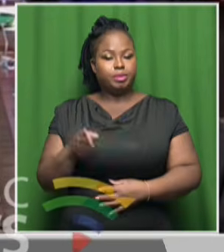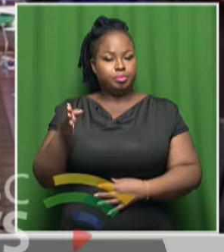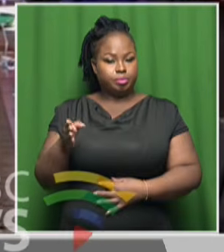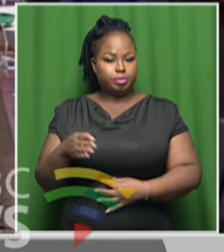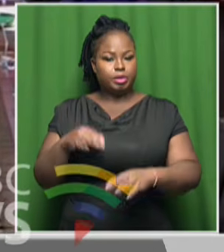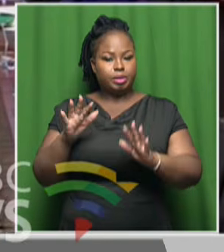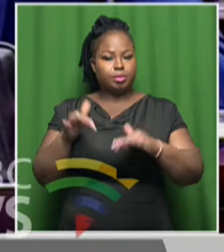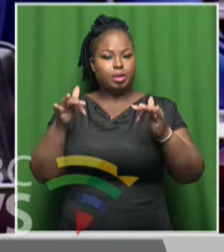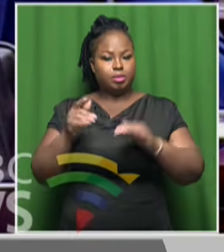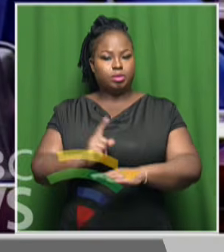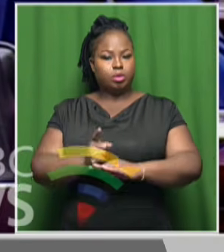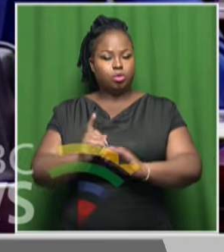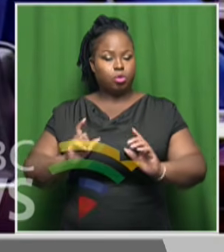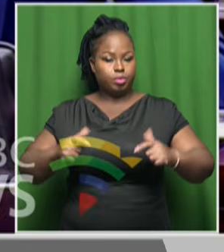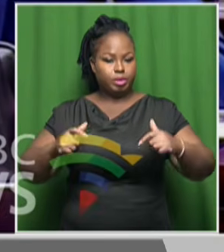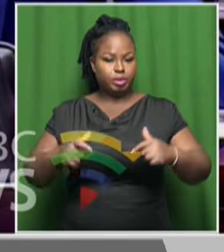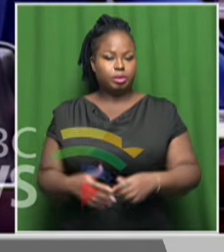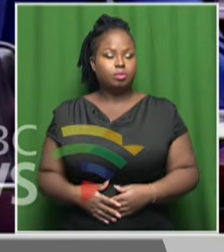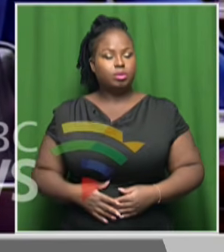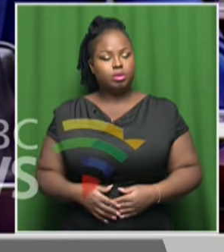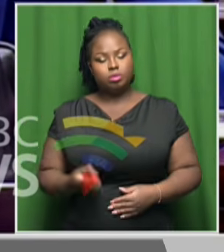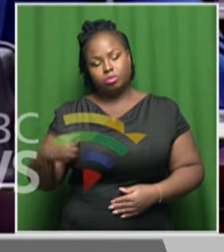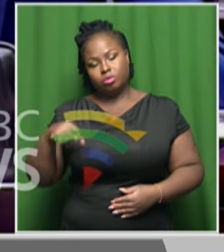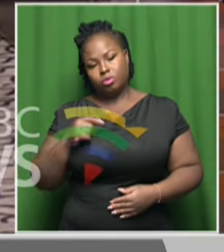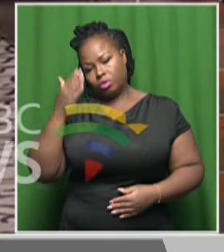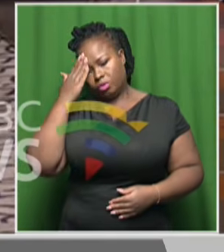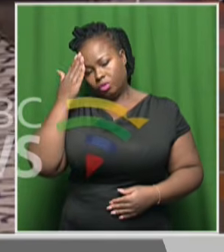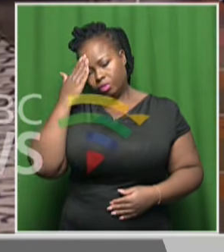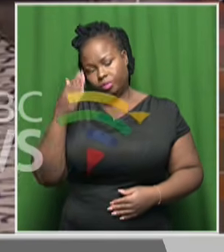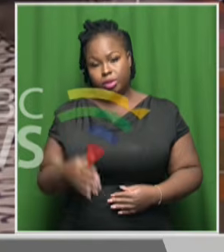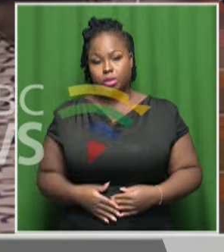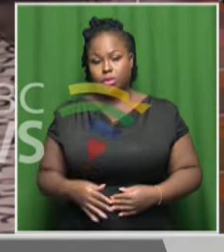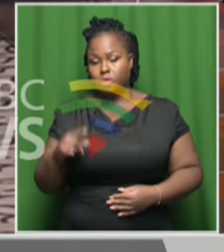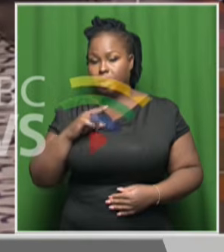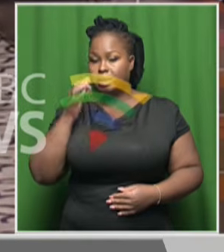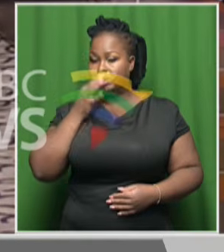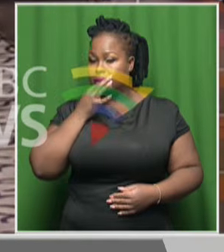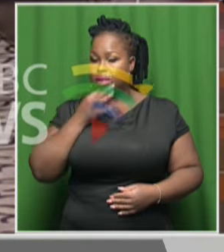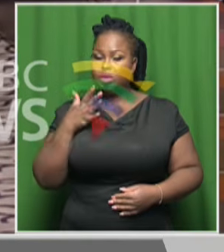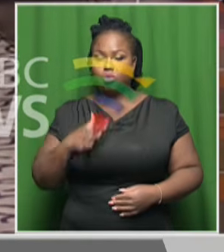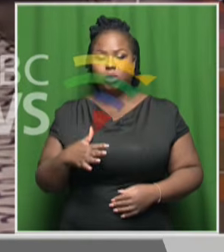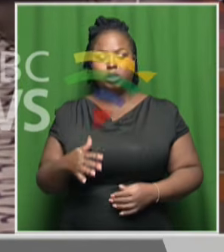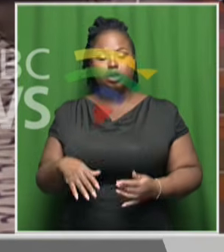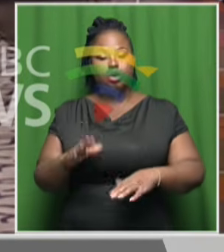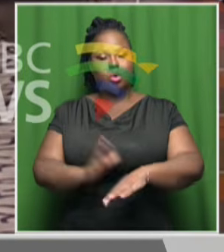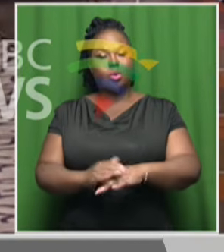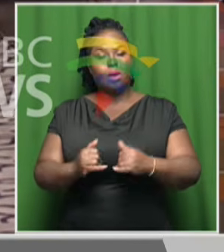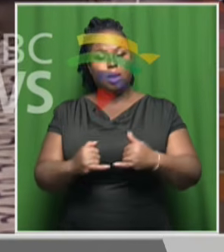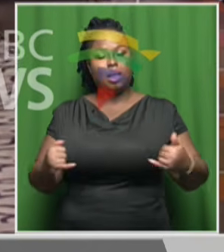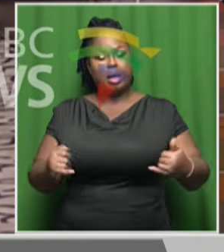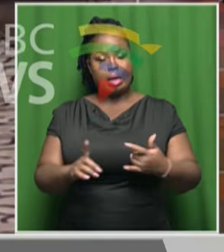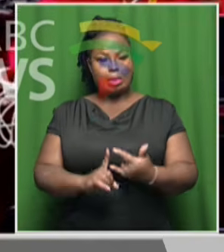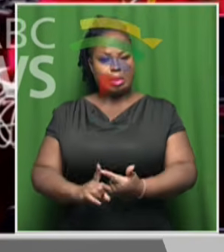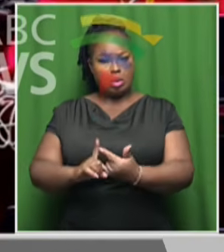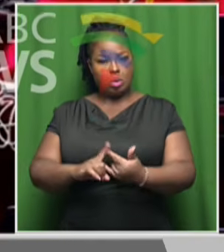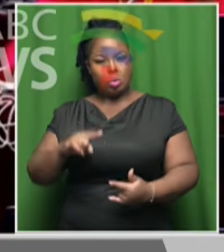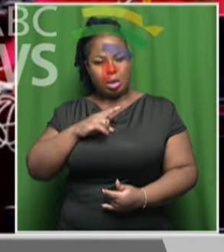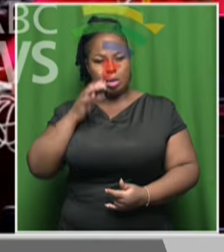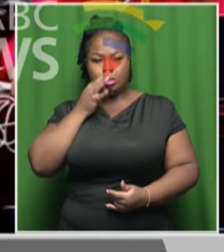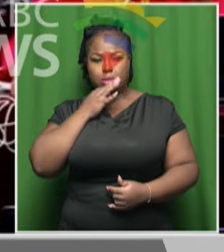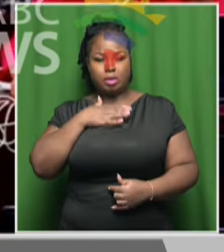before the Parliamentary Ad Hoc Committee is. And as we all know, I mean, initially he insisted on appearing virtually before the committee, citing a fear for his